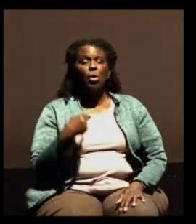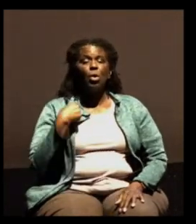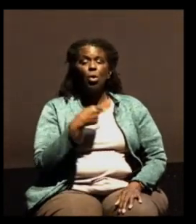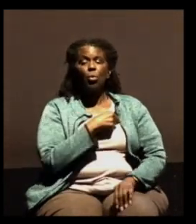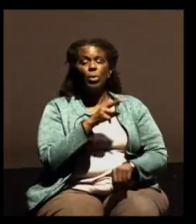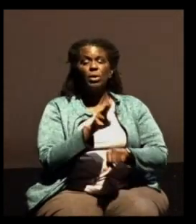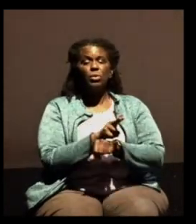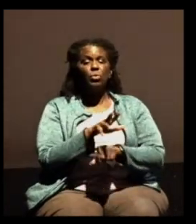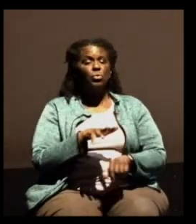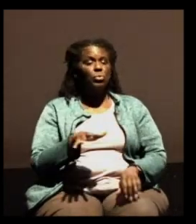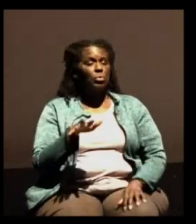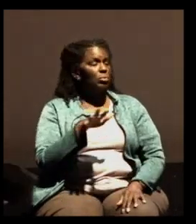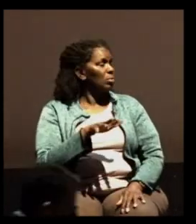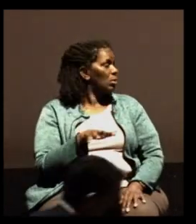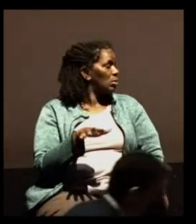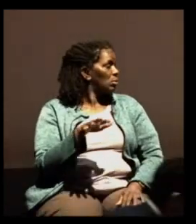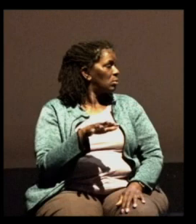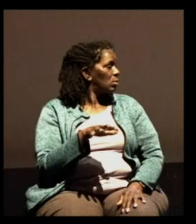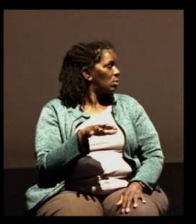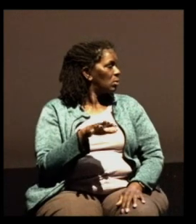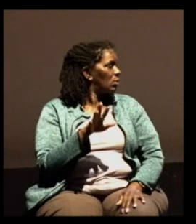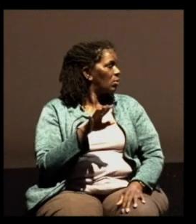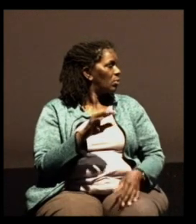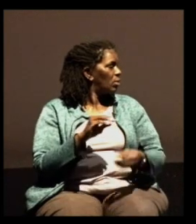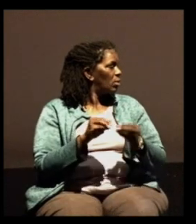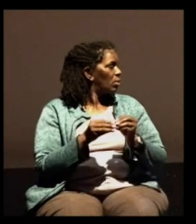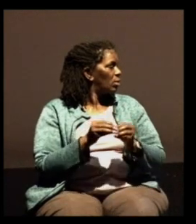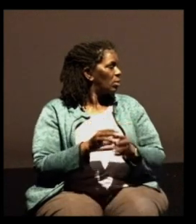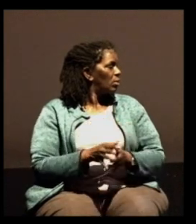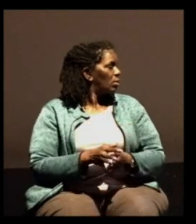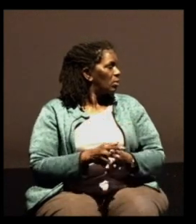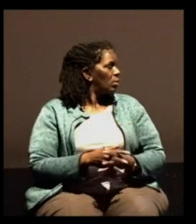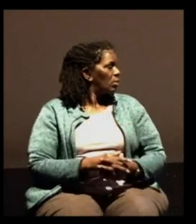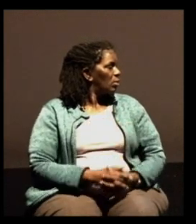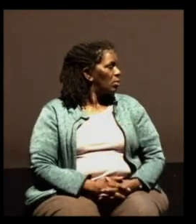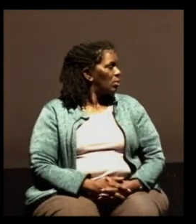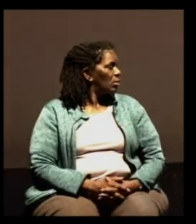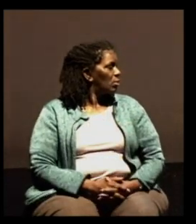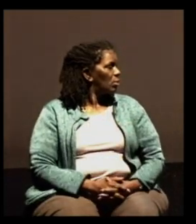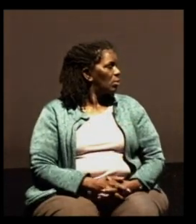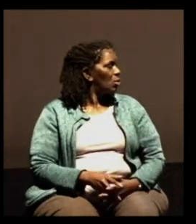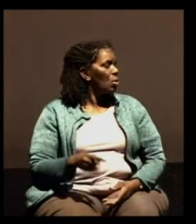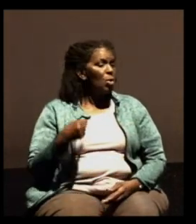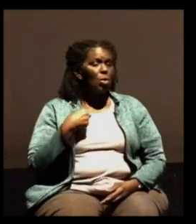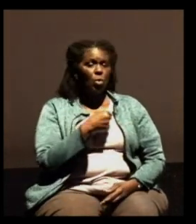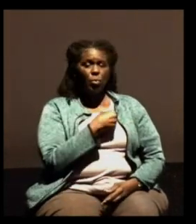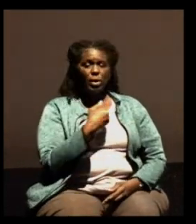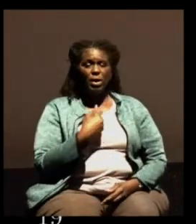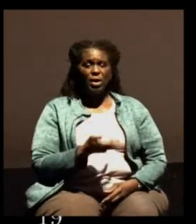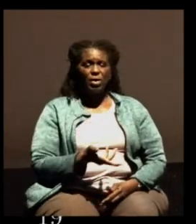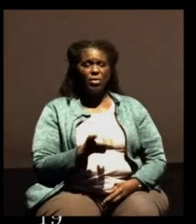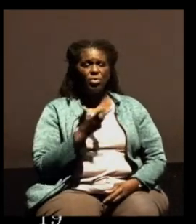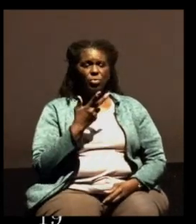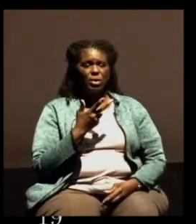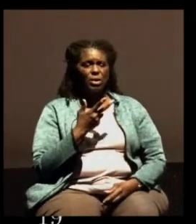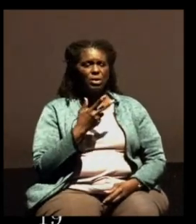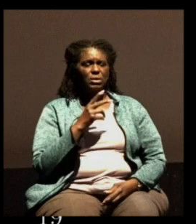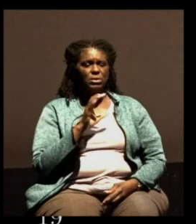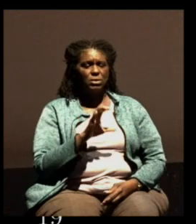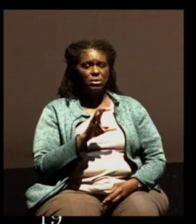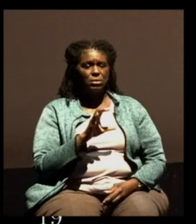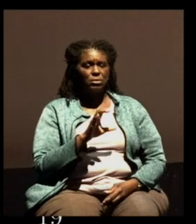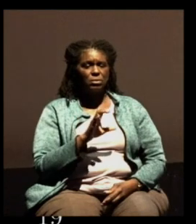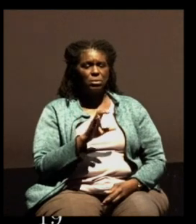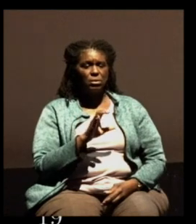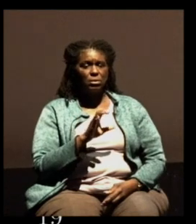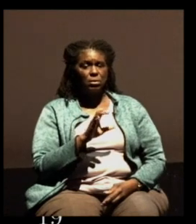to approximate pi, one of them is series. So in the project, we were dealing with three series, first for tan inverse x, and this did